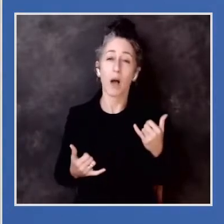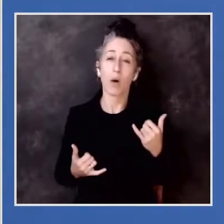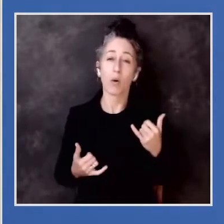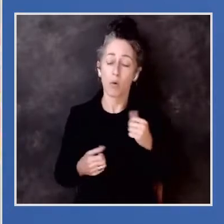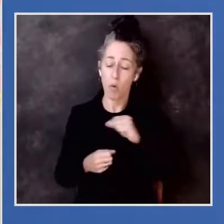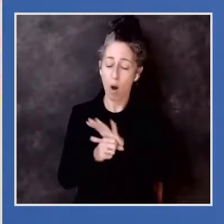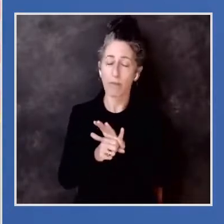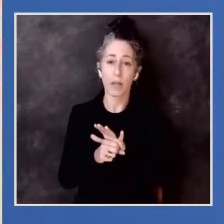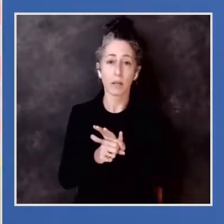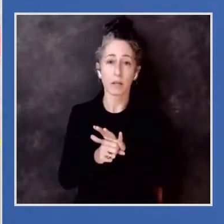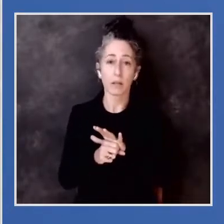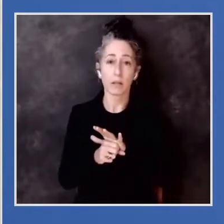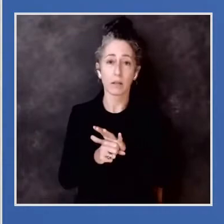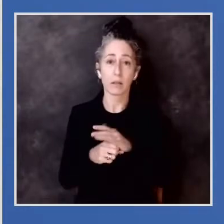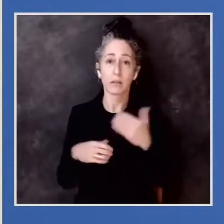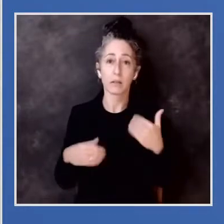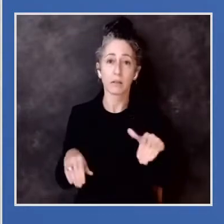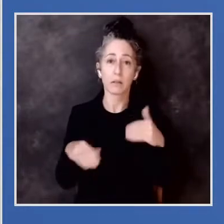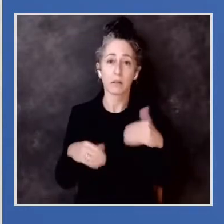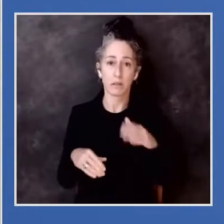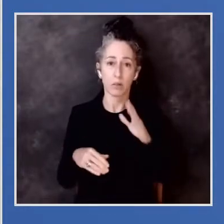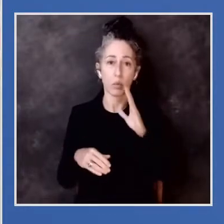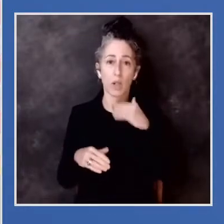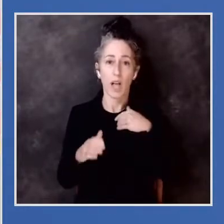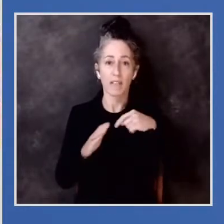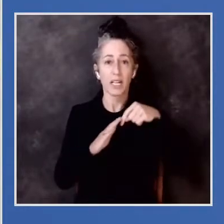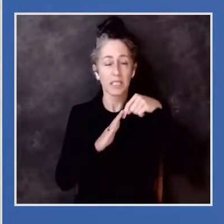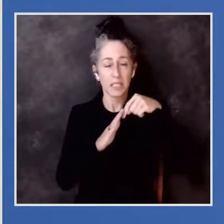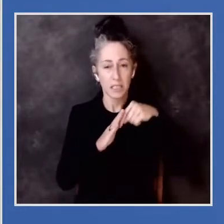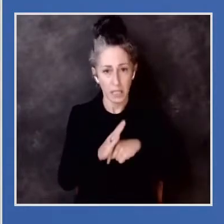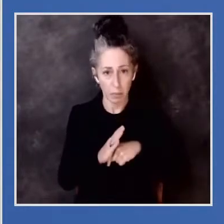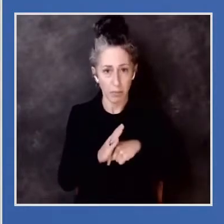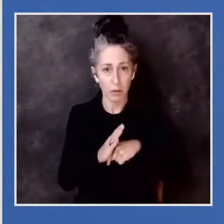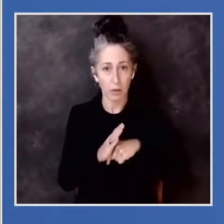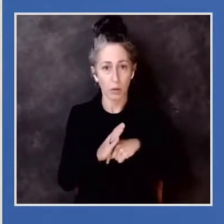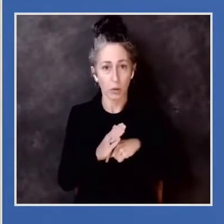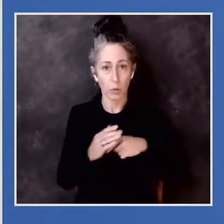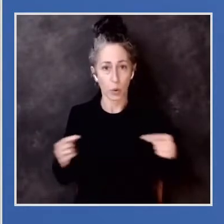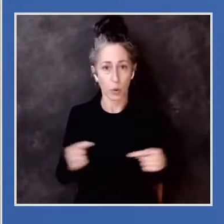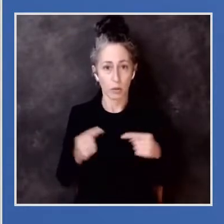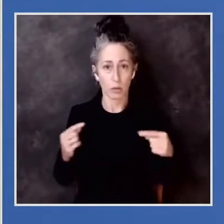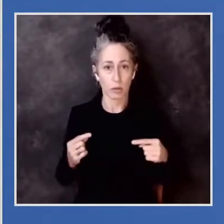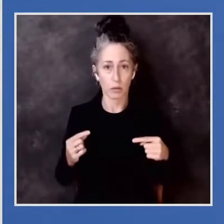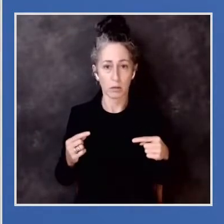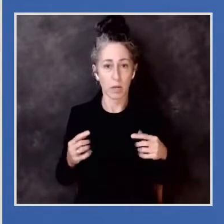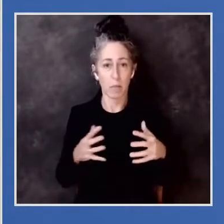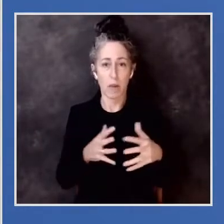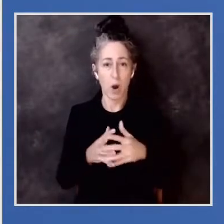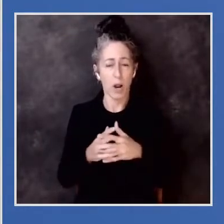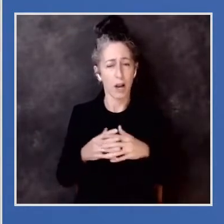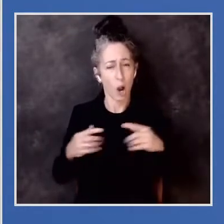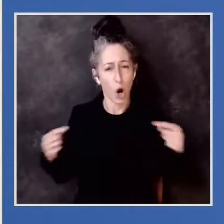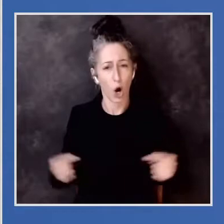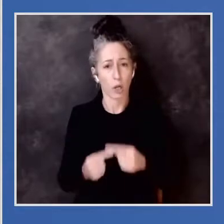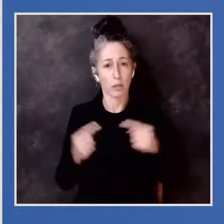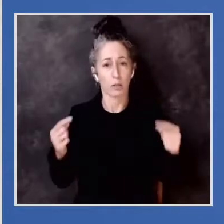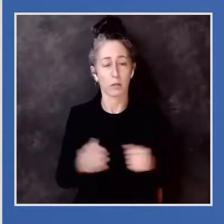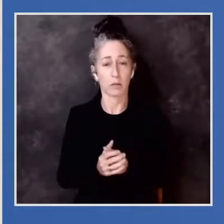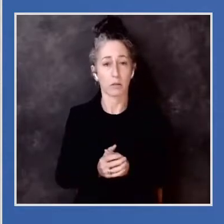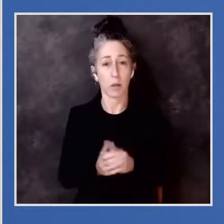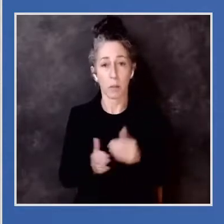has left a deep and lasting wound in this country. Millions of Americans have lost their